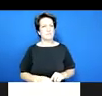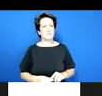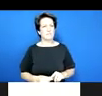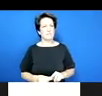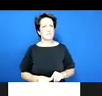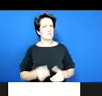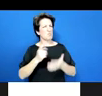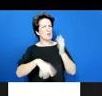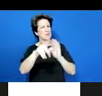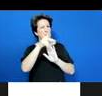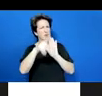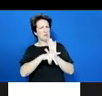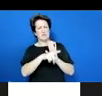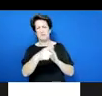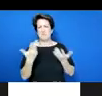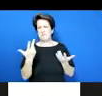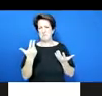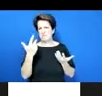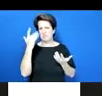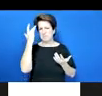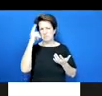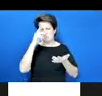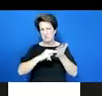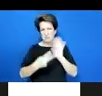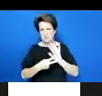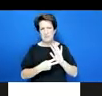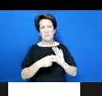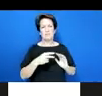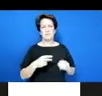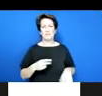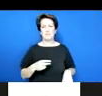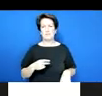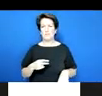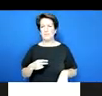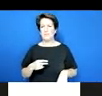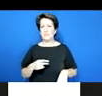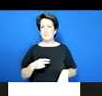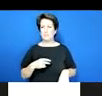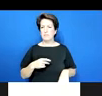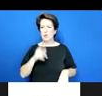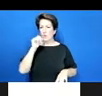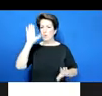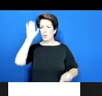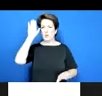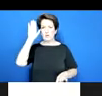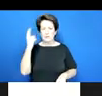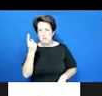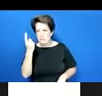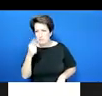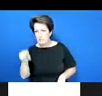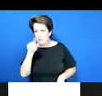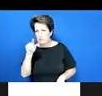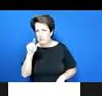is the policy? What does it do? So the policy states that people must, oh, sorry. Oh, is there an